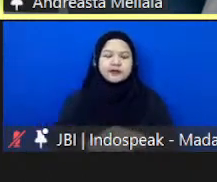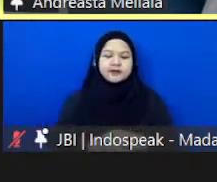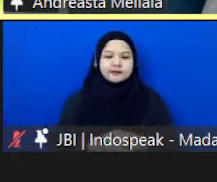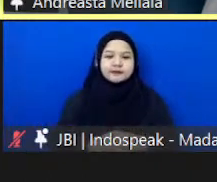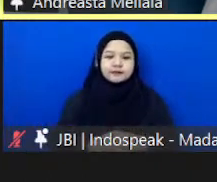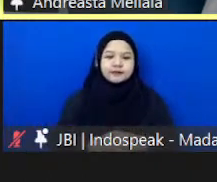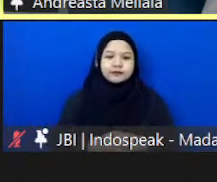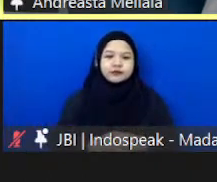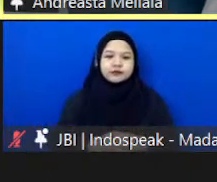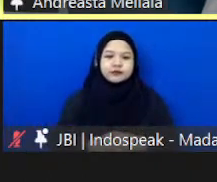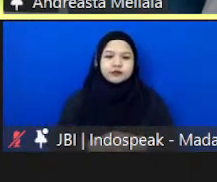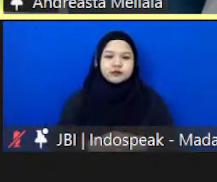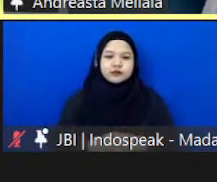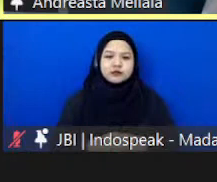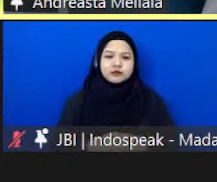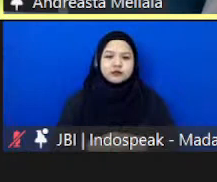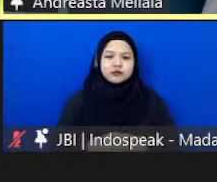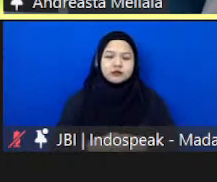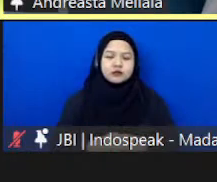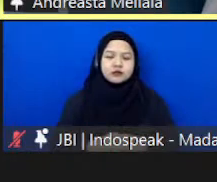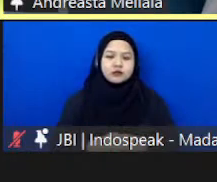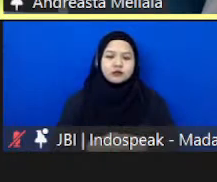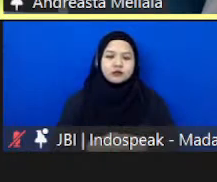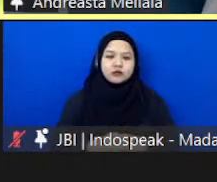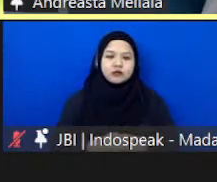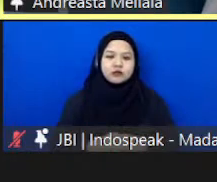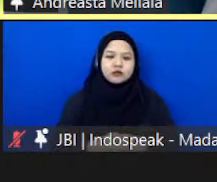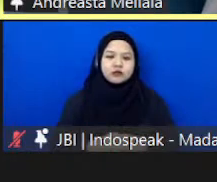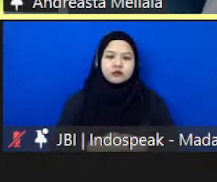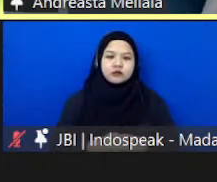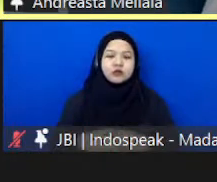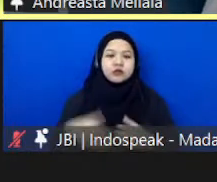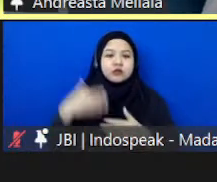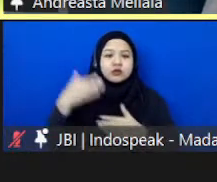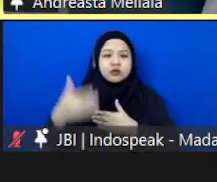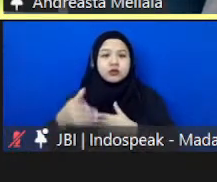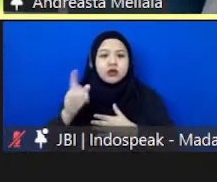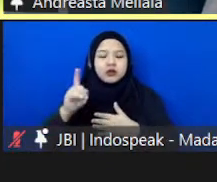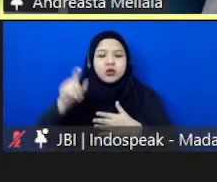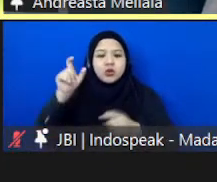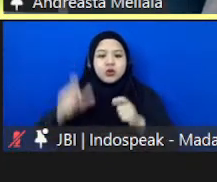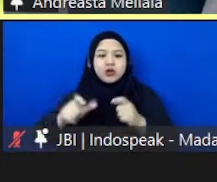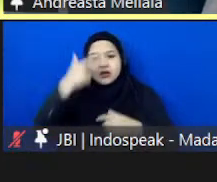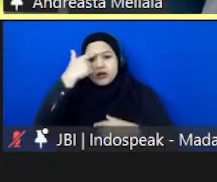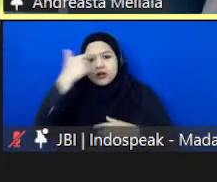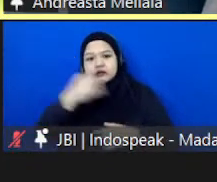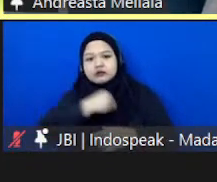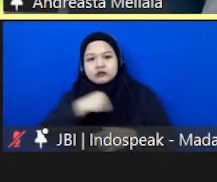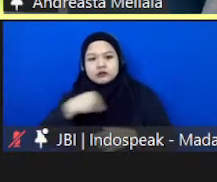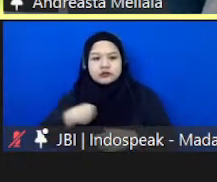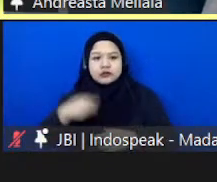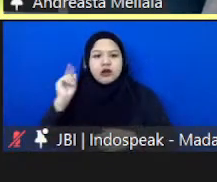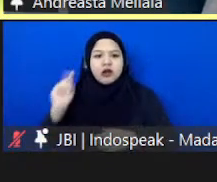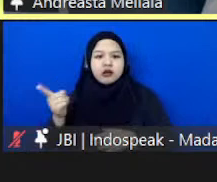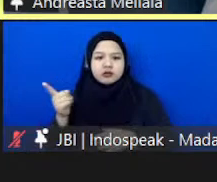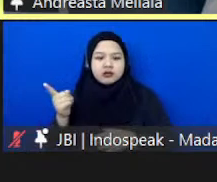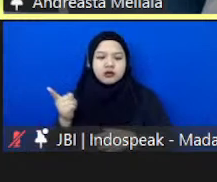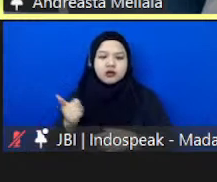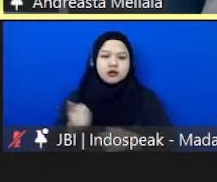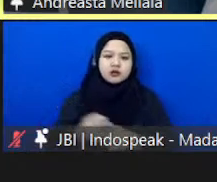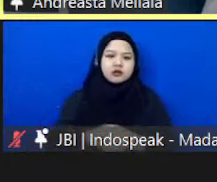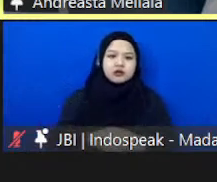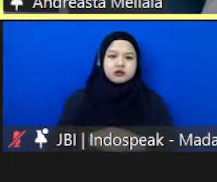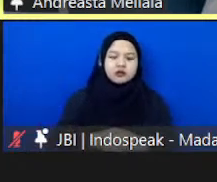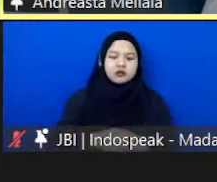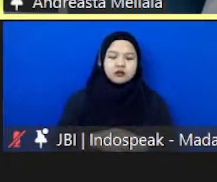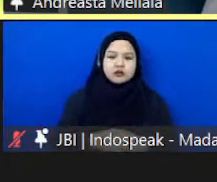supply side, particularly about the medical specialist availability. And then